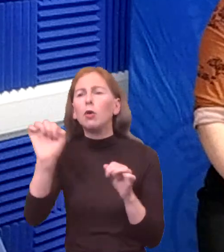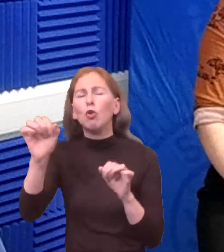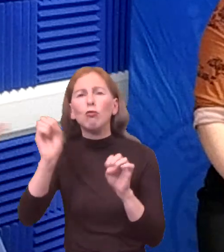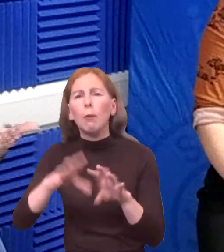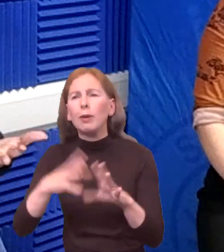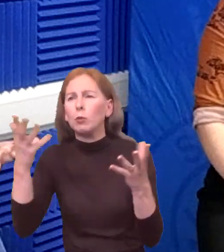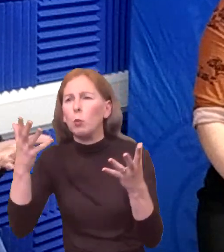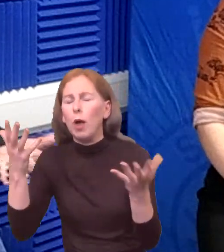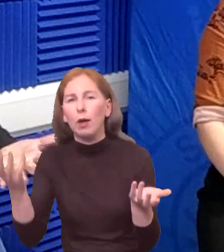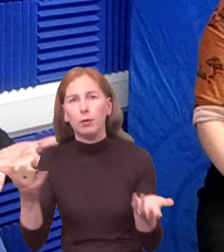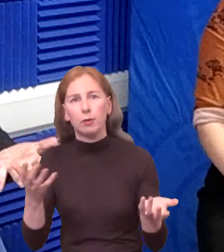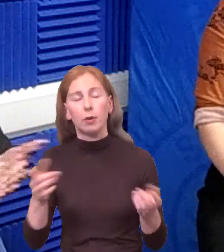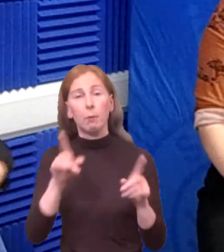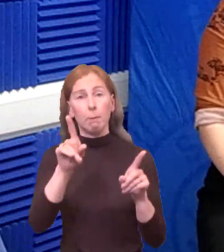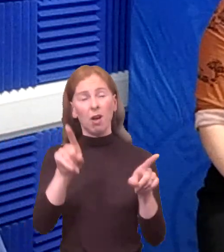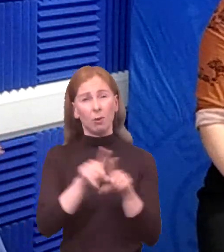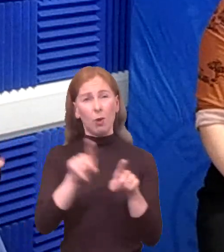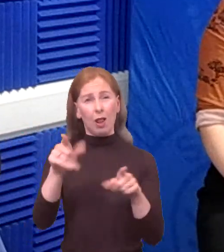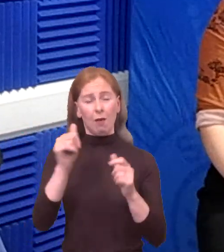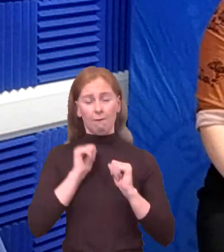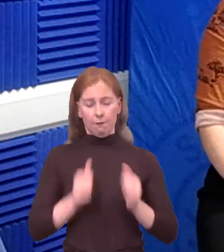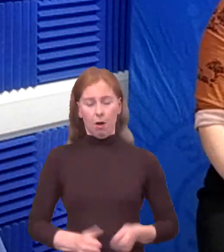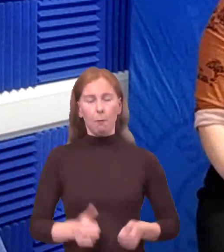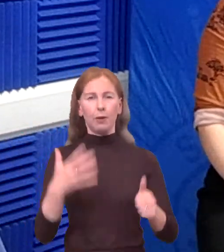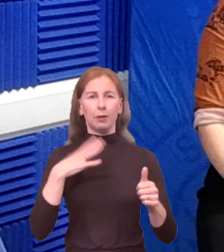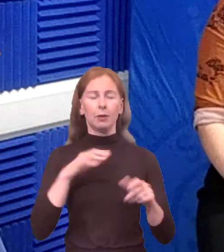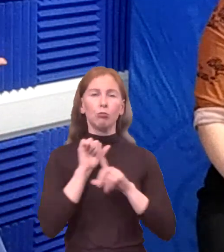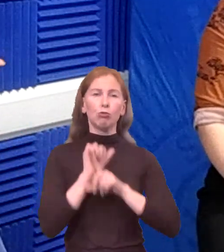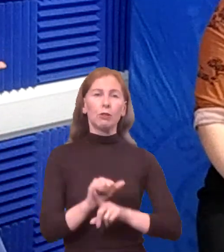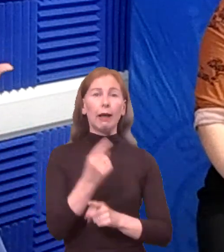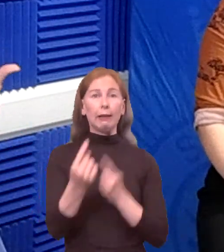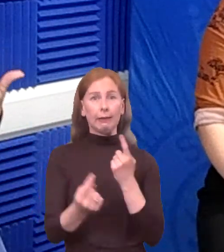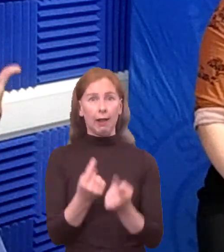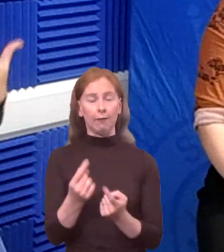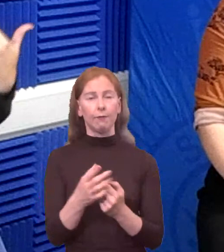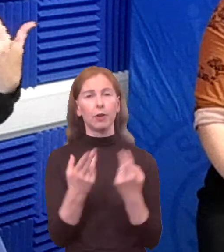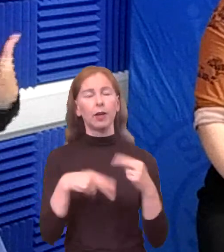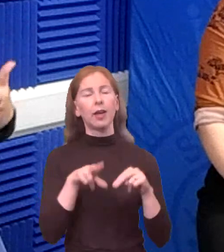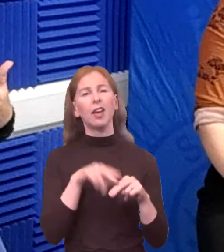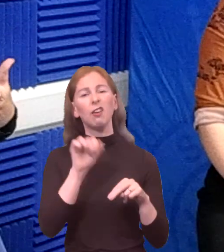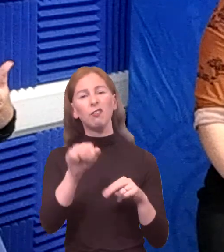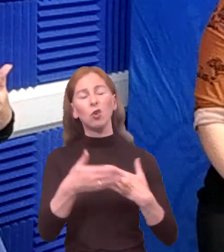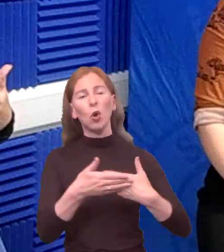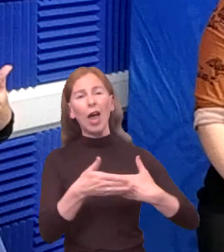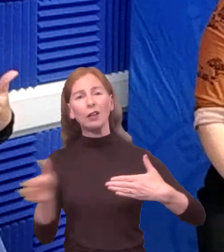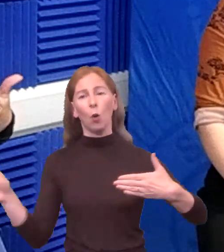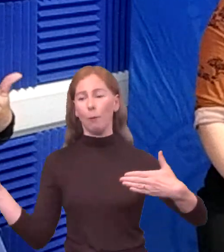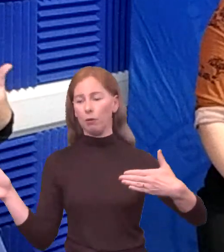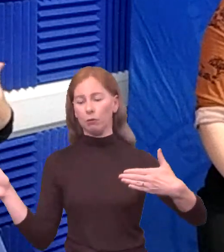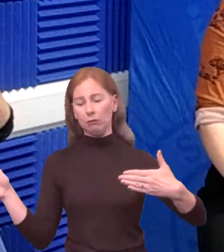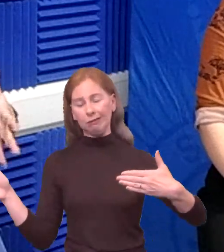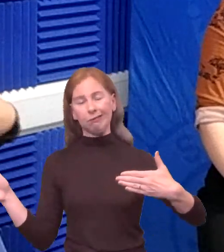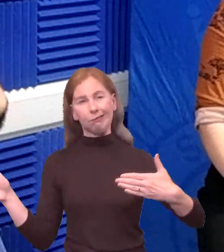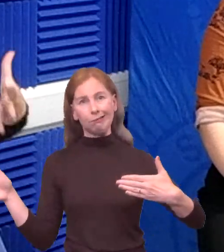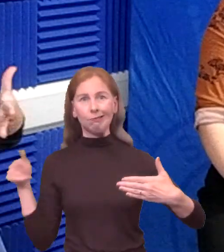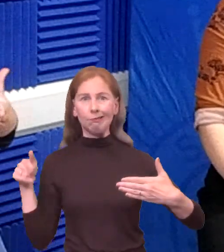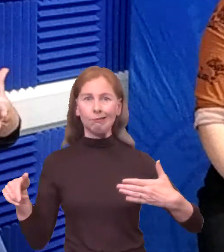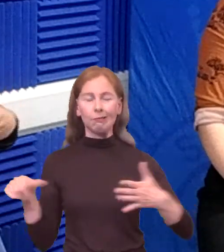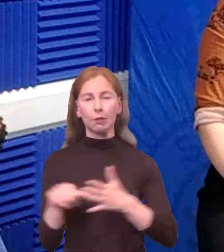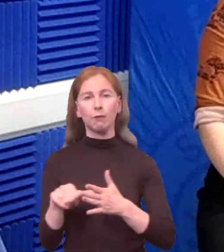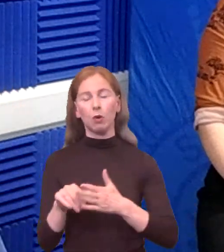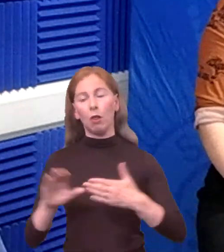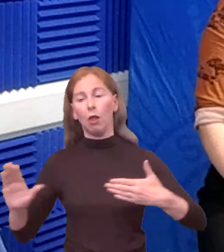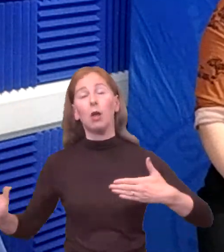that farmers protect themselves. If you leave your gates open, if you can put up cameras to try and monitor high